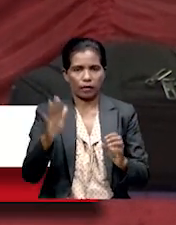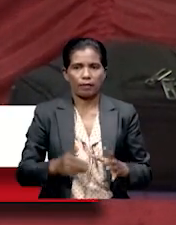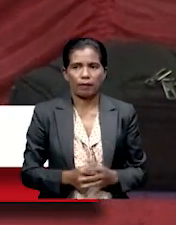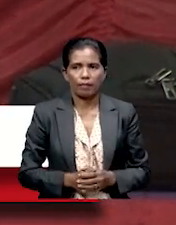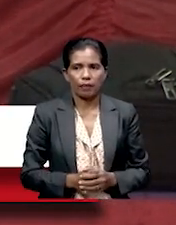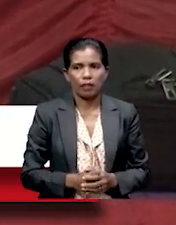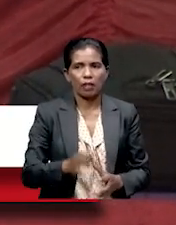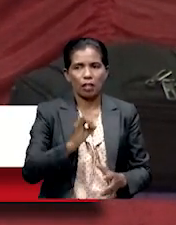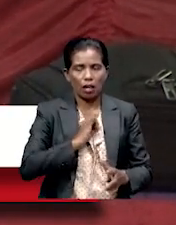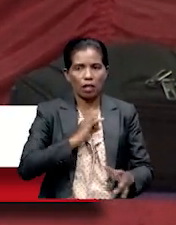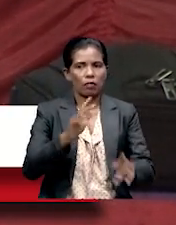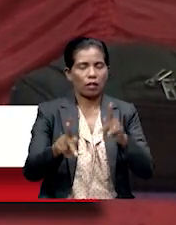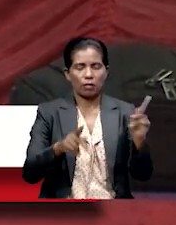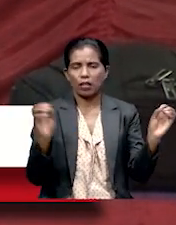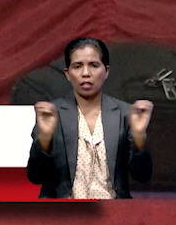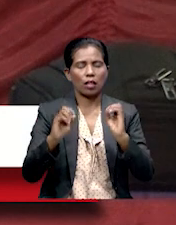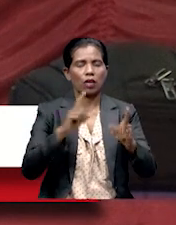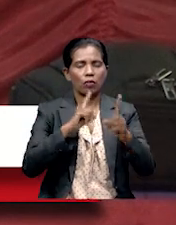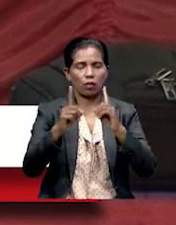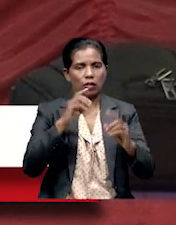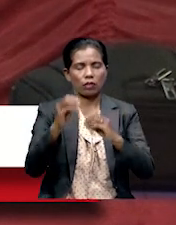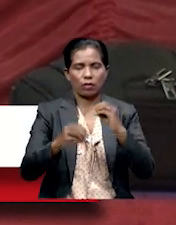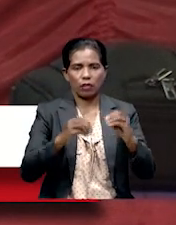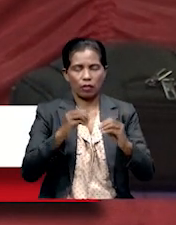How am I in a kill like a very good justice?